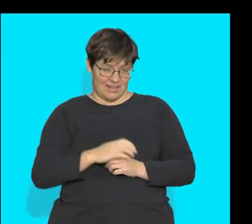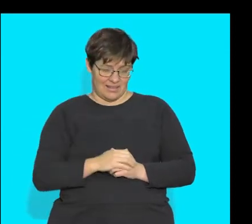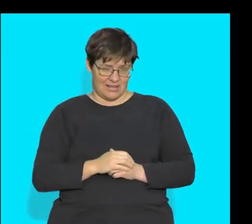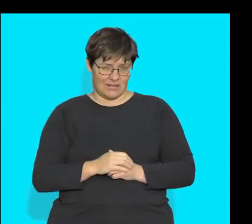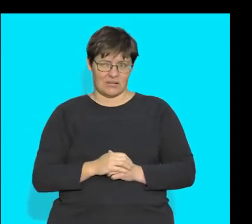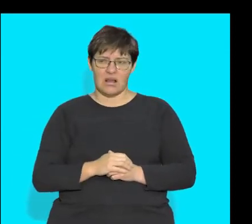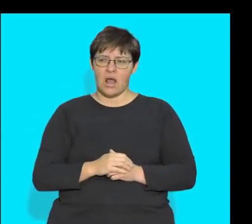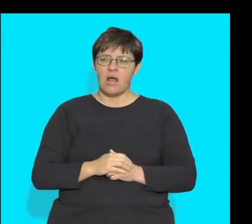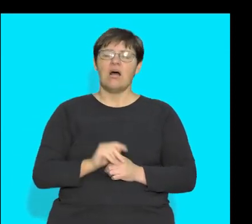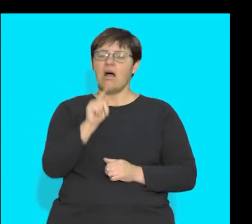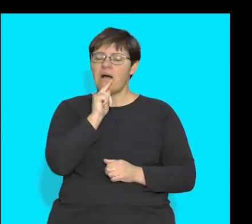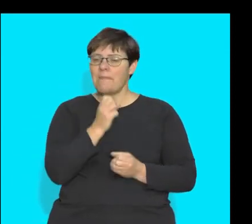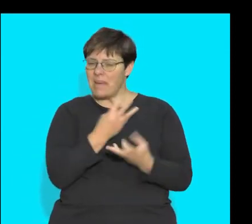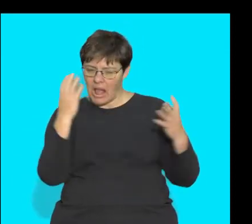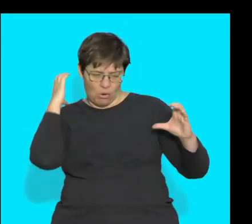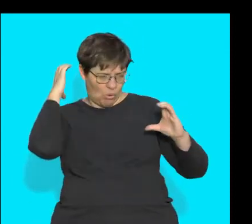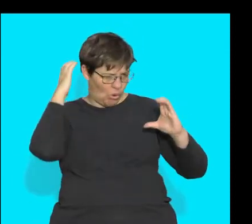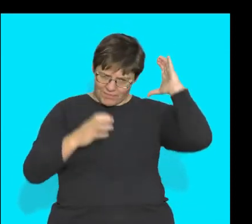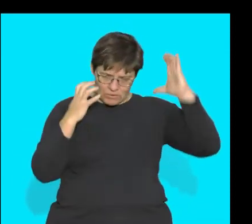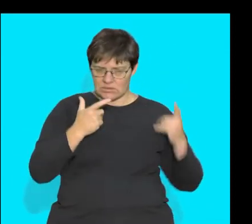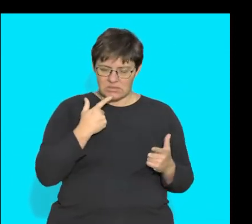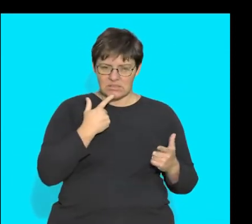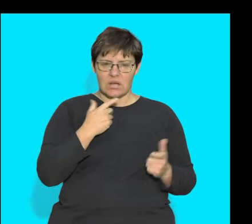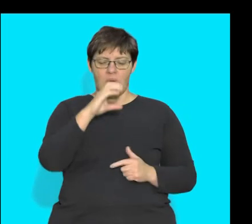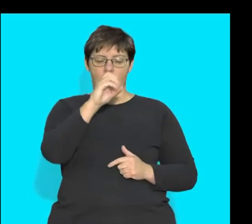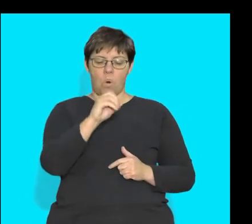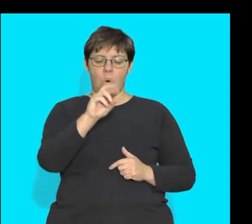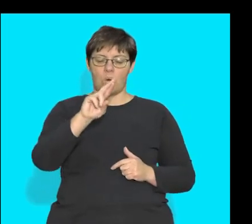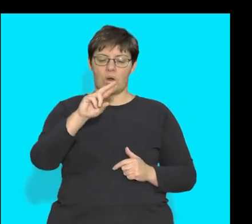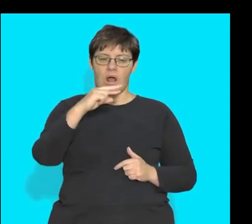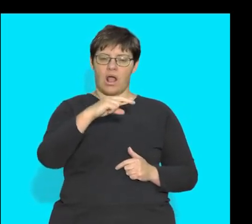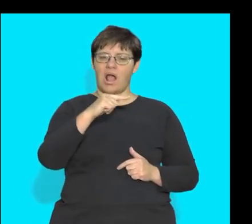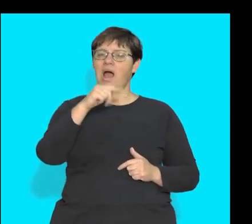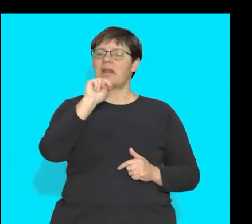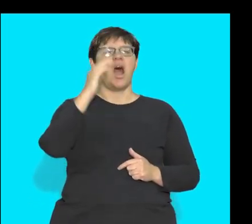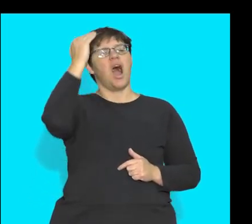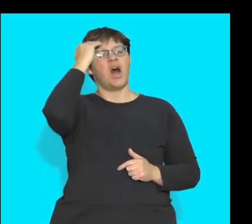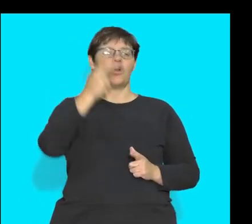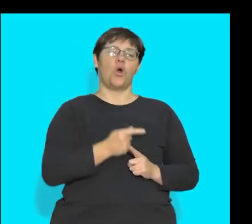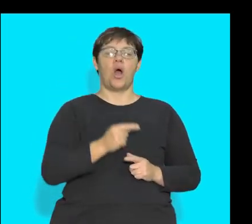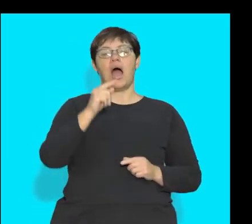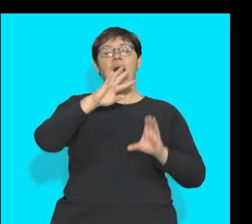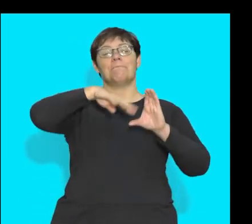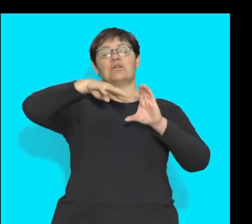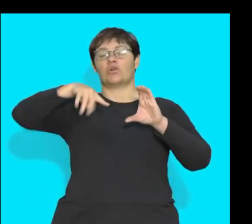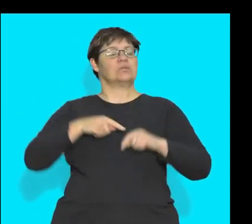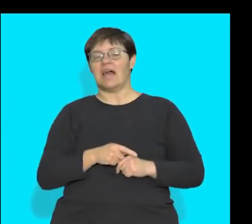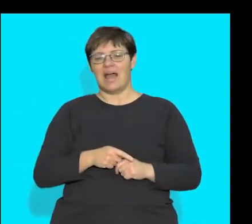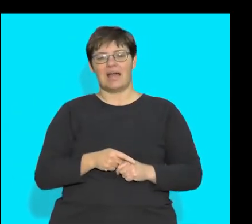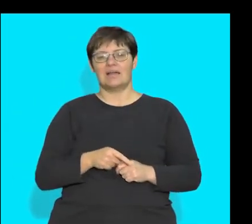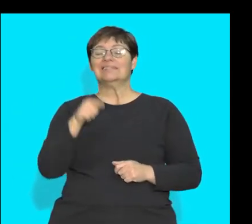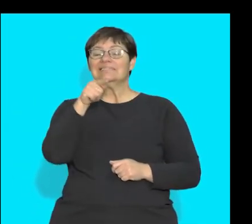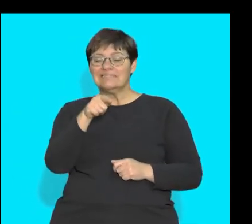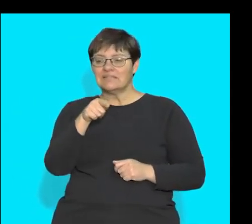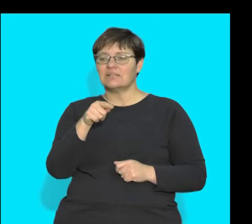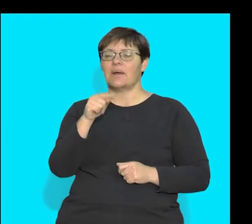organs. And very often we get the name confused because when we say an organ, then you say, oh, the mitochondria. No, that